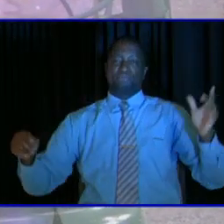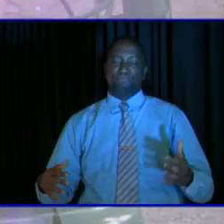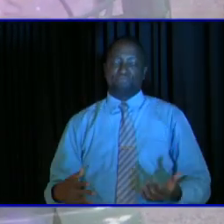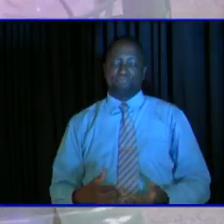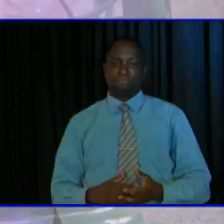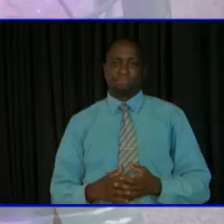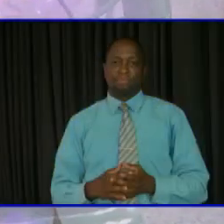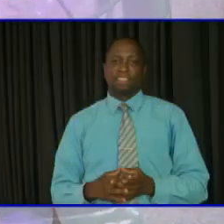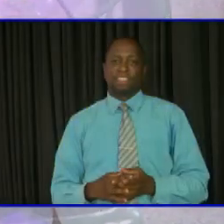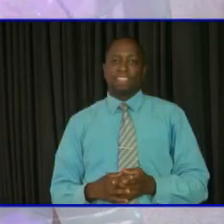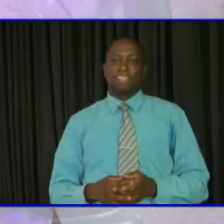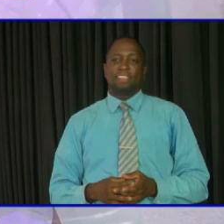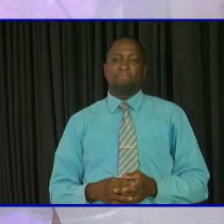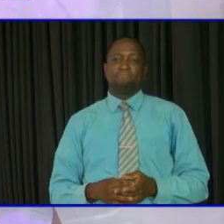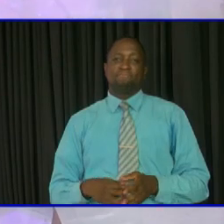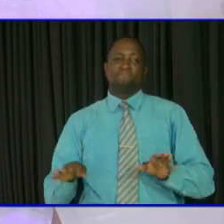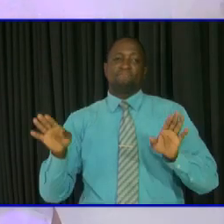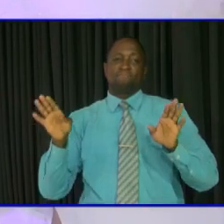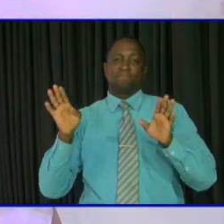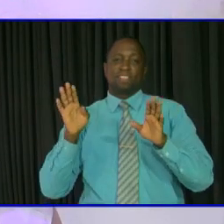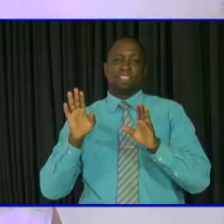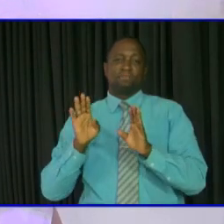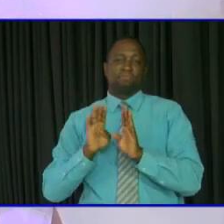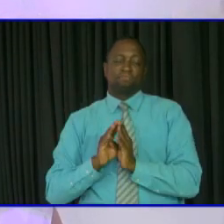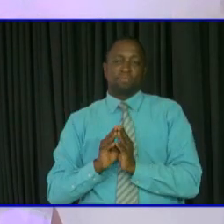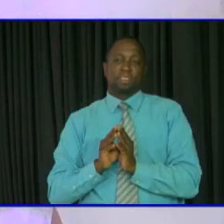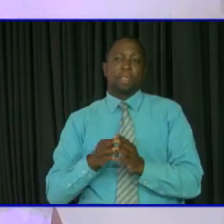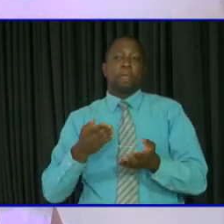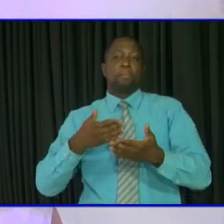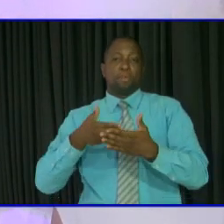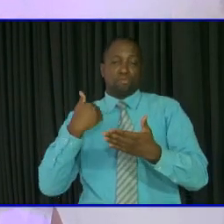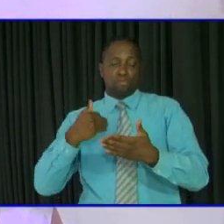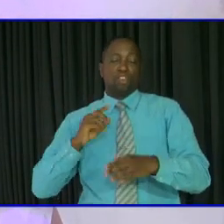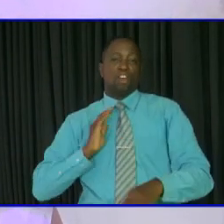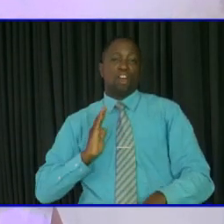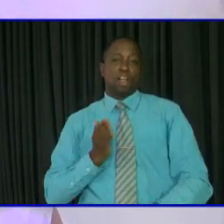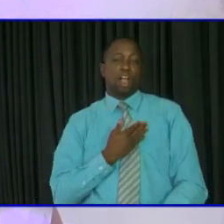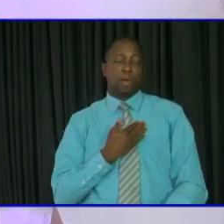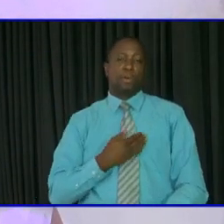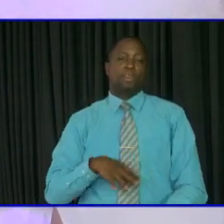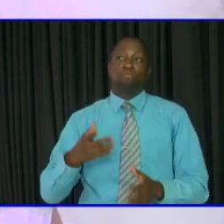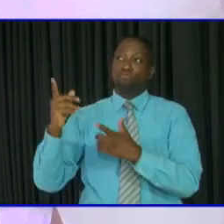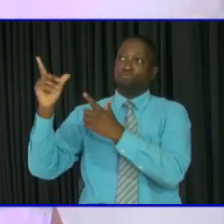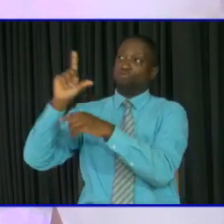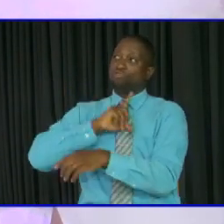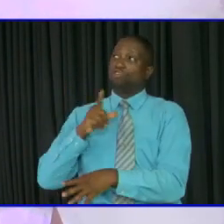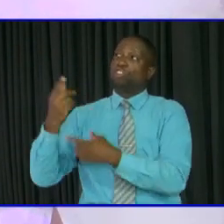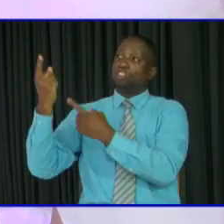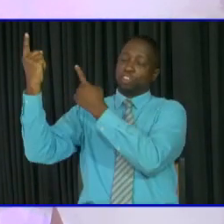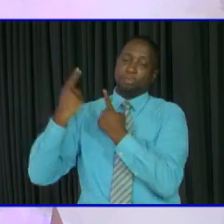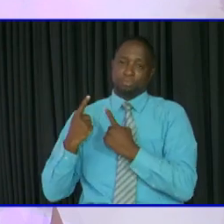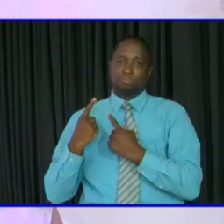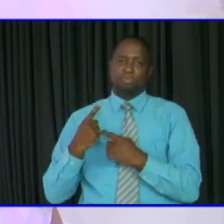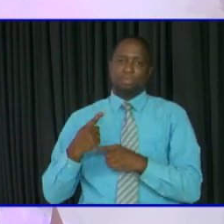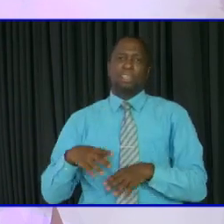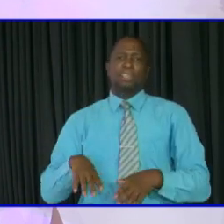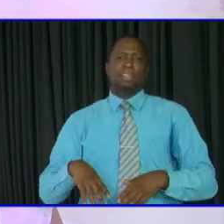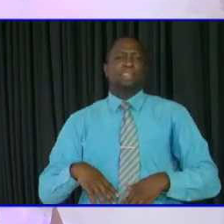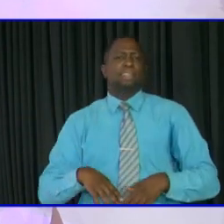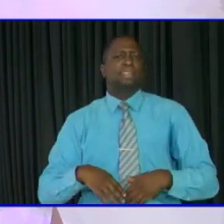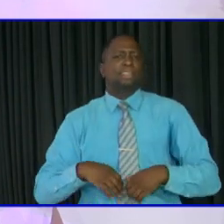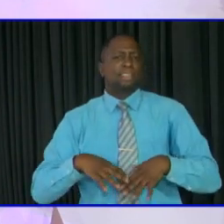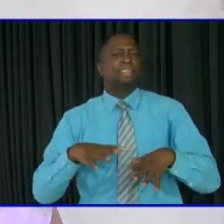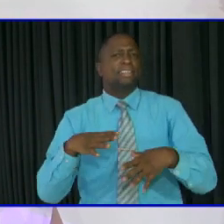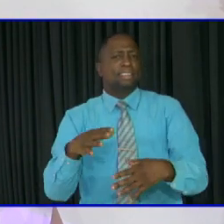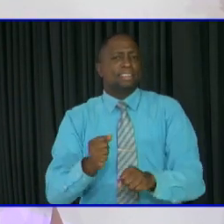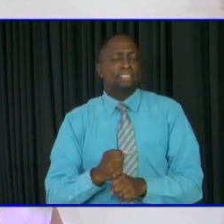of earth's long night, before our Lord's appearing. Then trim your lamps, my brethren dear, then trim your